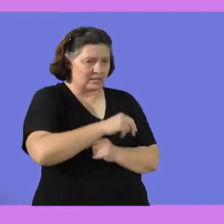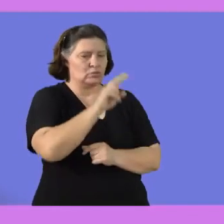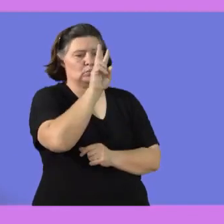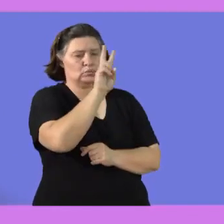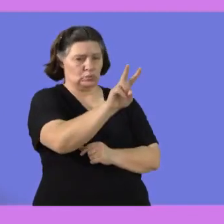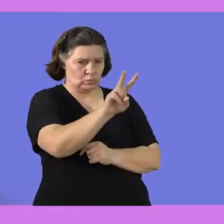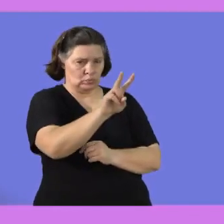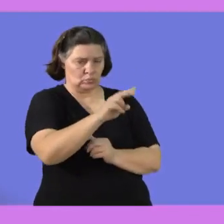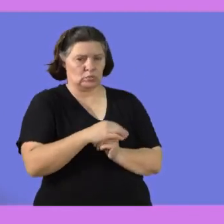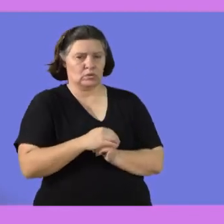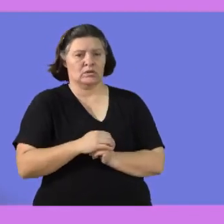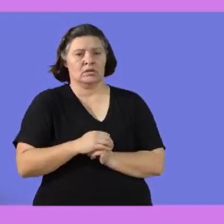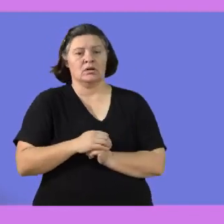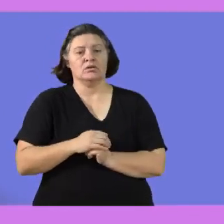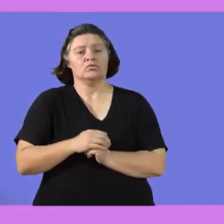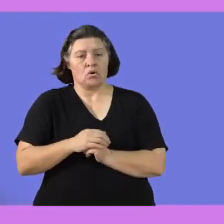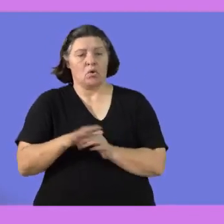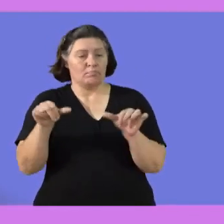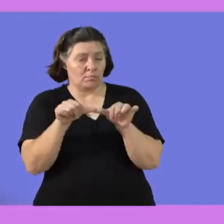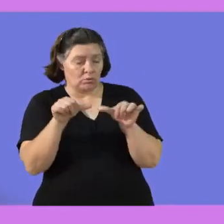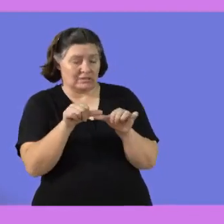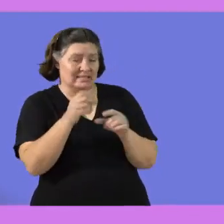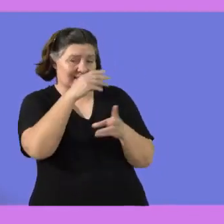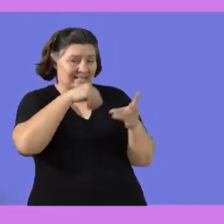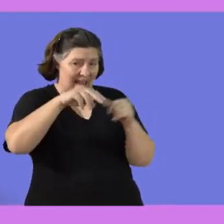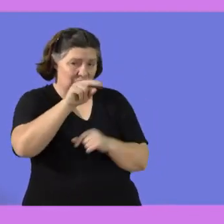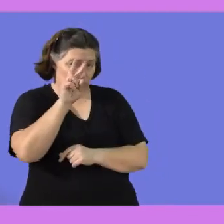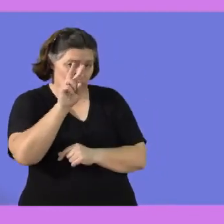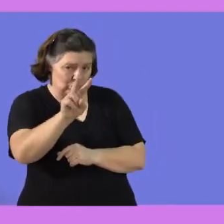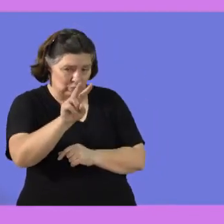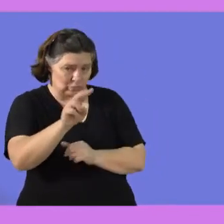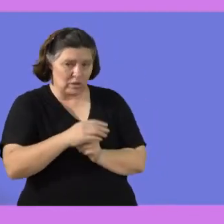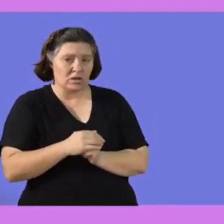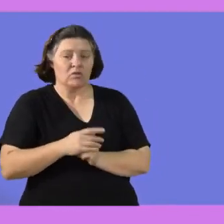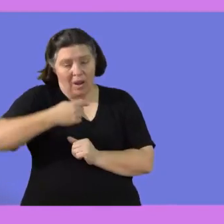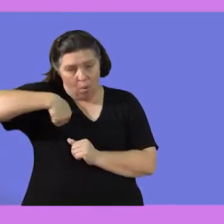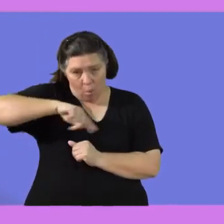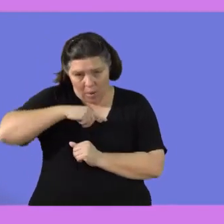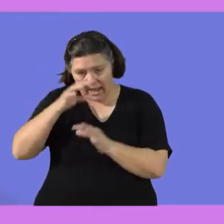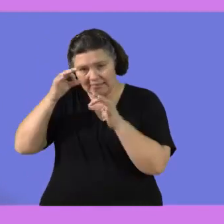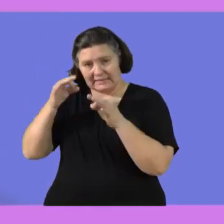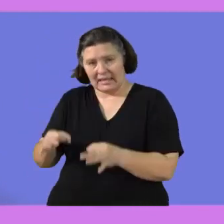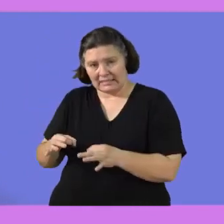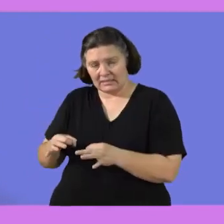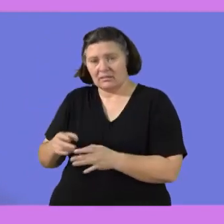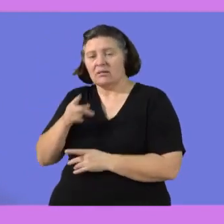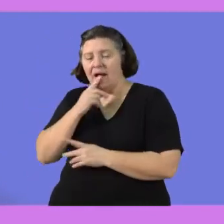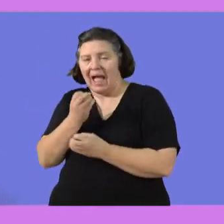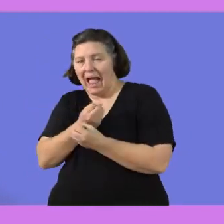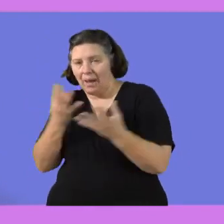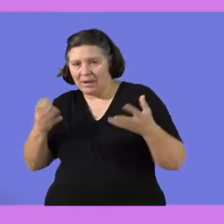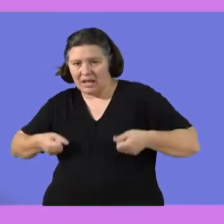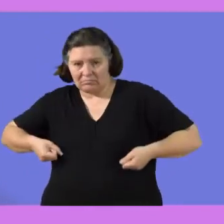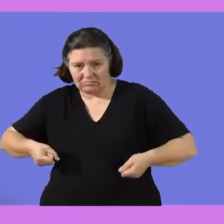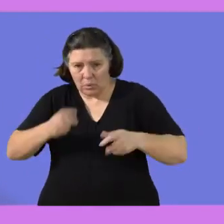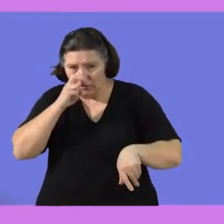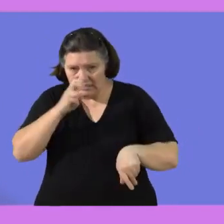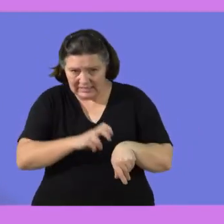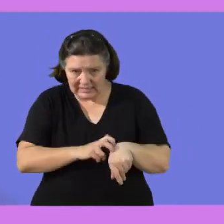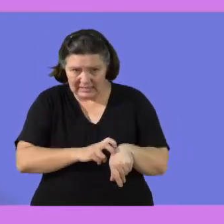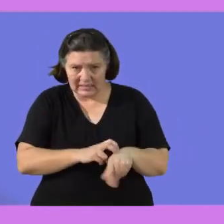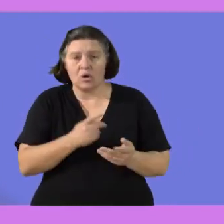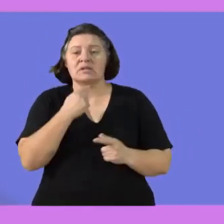proportion of sand is 2. So if the proportion of sand is 2, then for us to determine how many